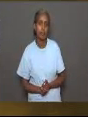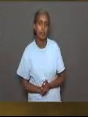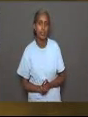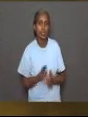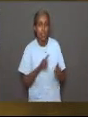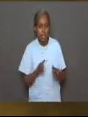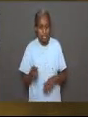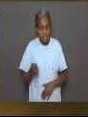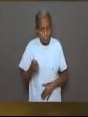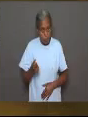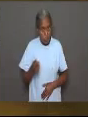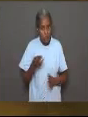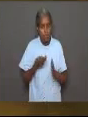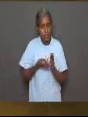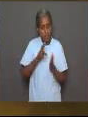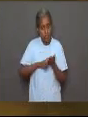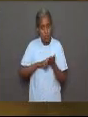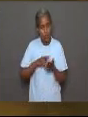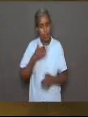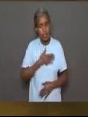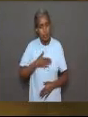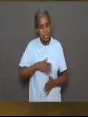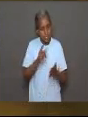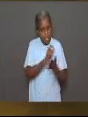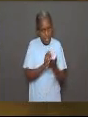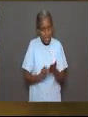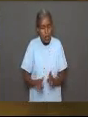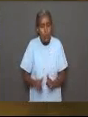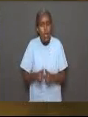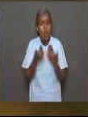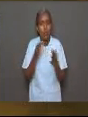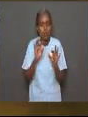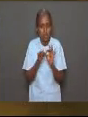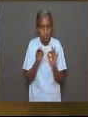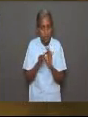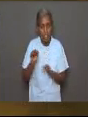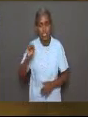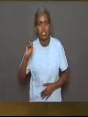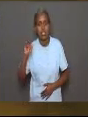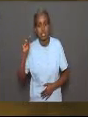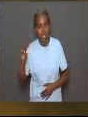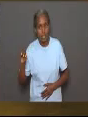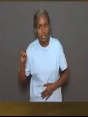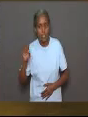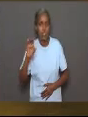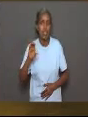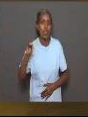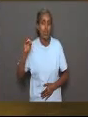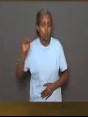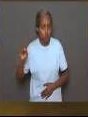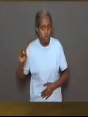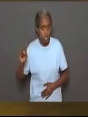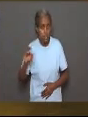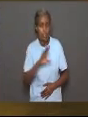As a quick review, please write down how you would define the sine,